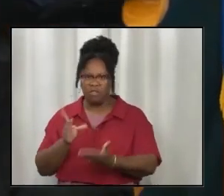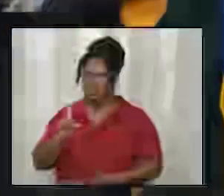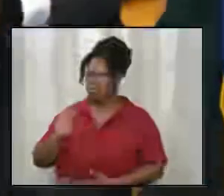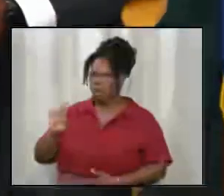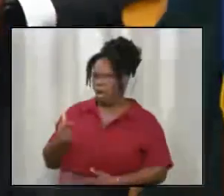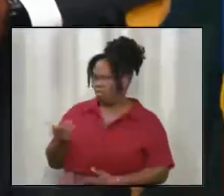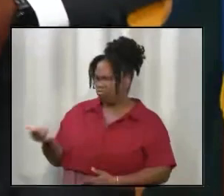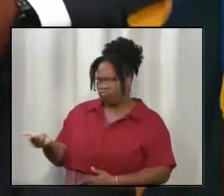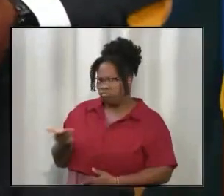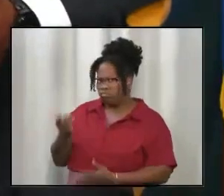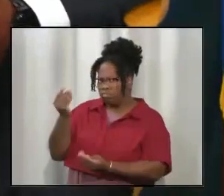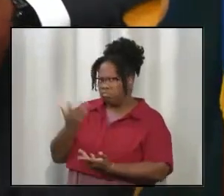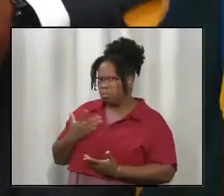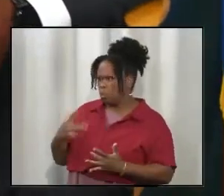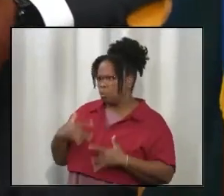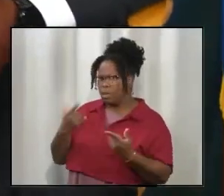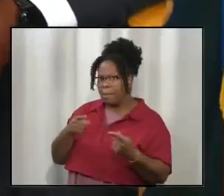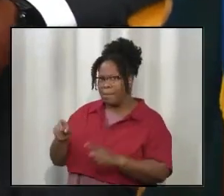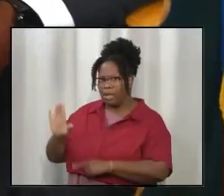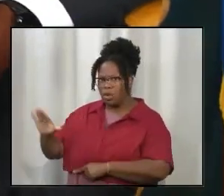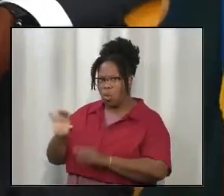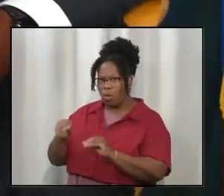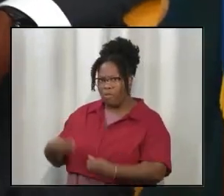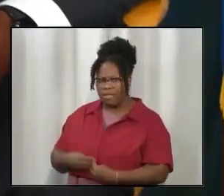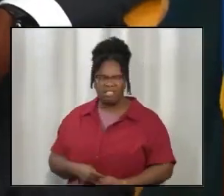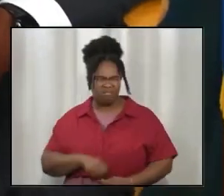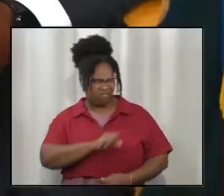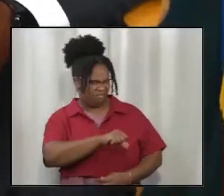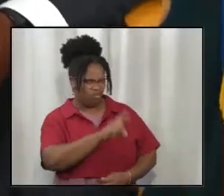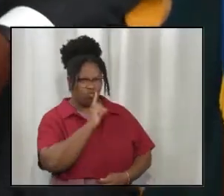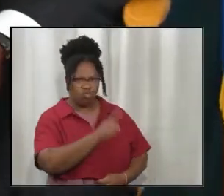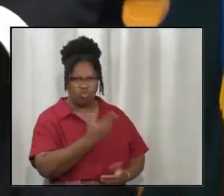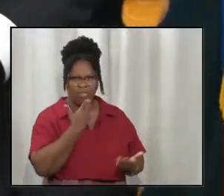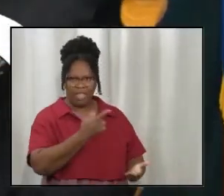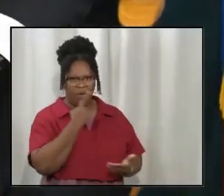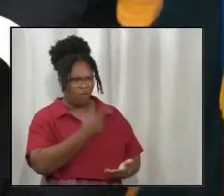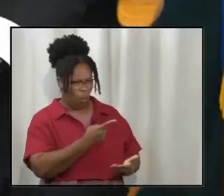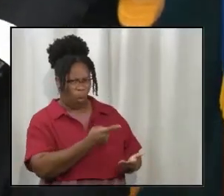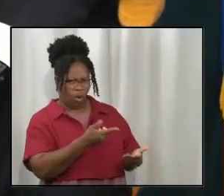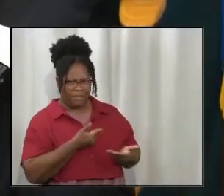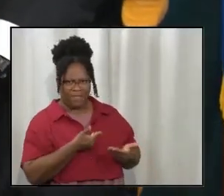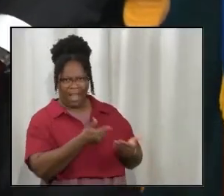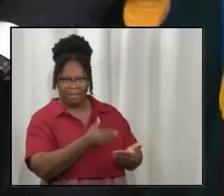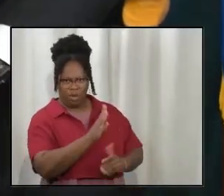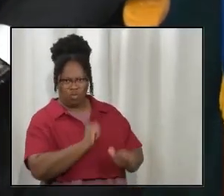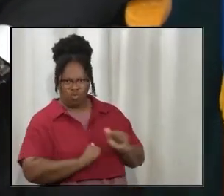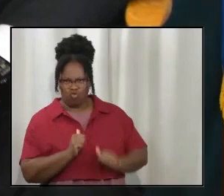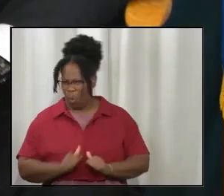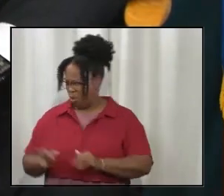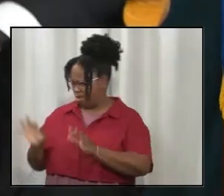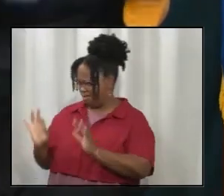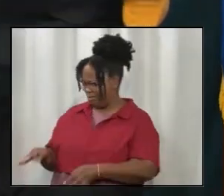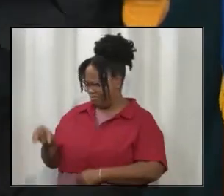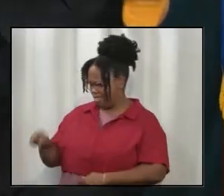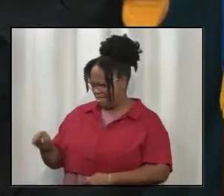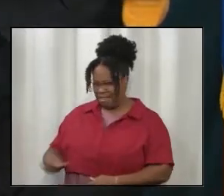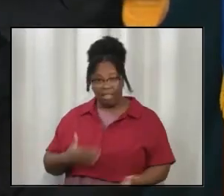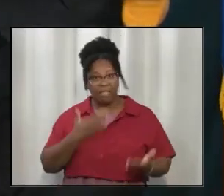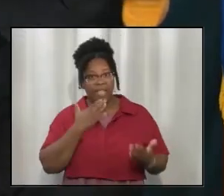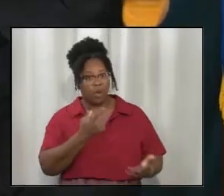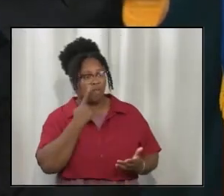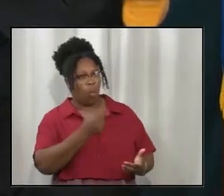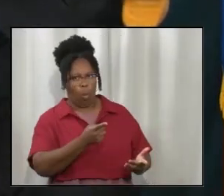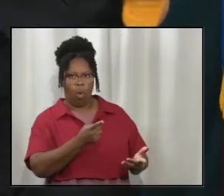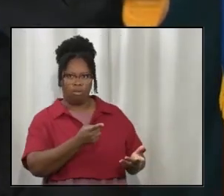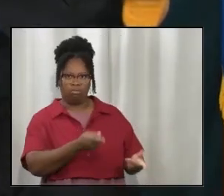of your efforts in your office. Well, sure. And Mayor, thank you for having me on the show, and thank you for giving me a chance to talk about some of